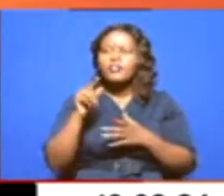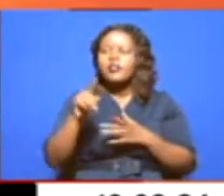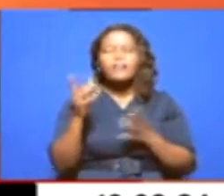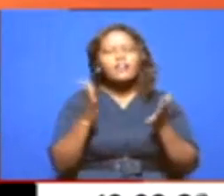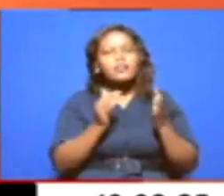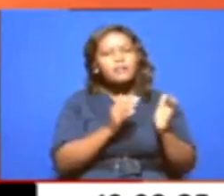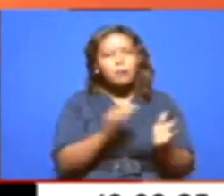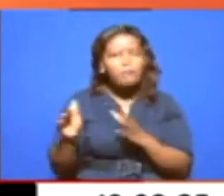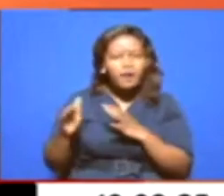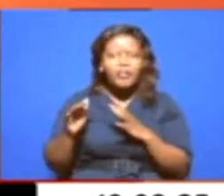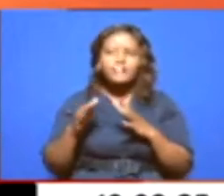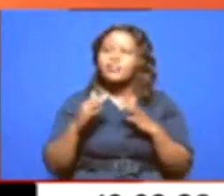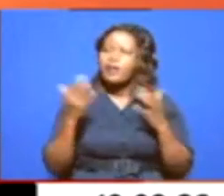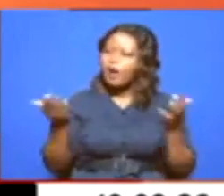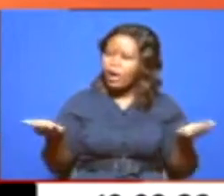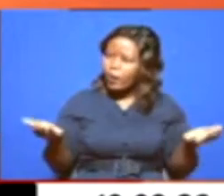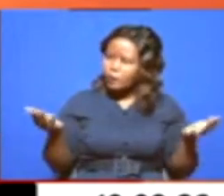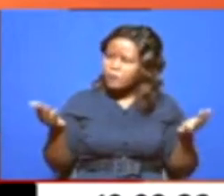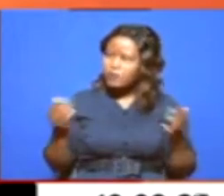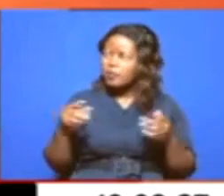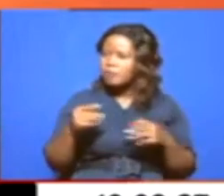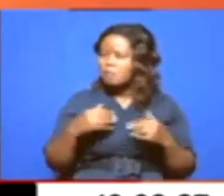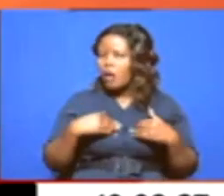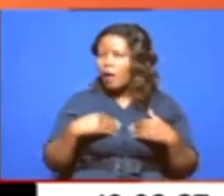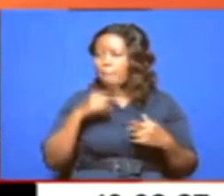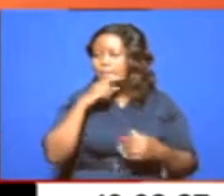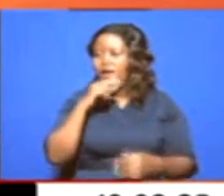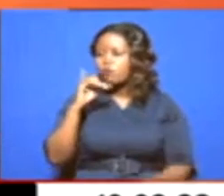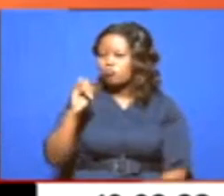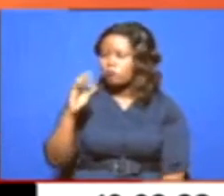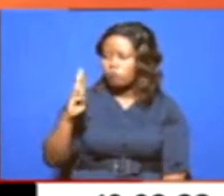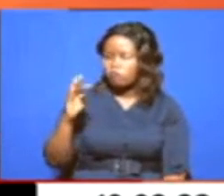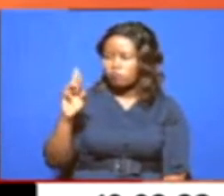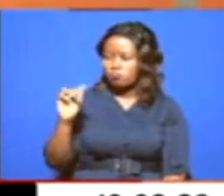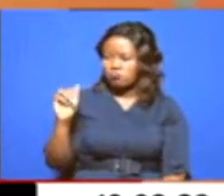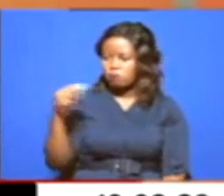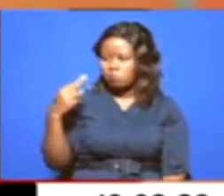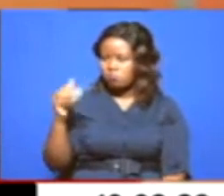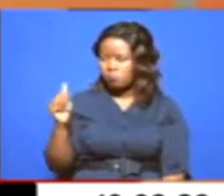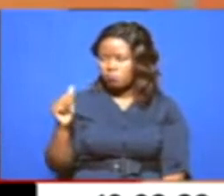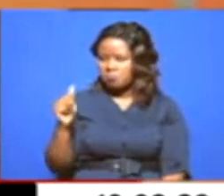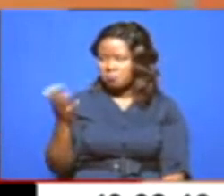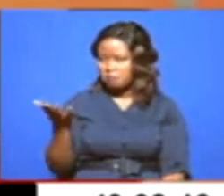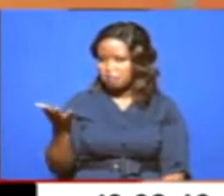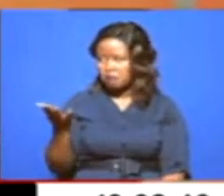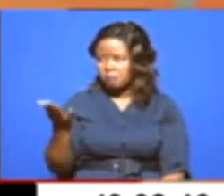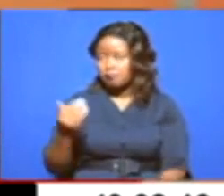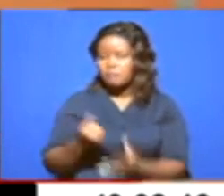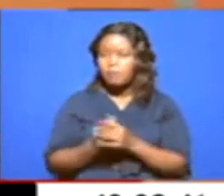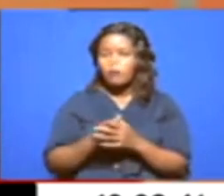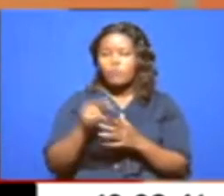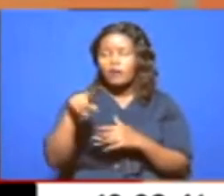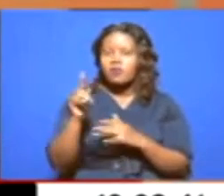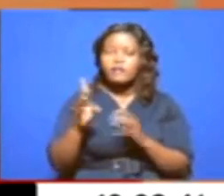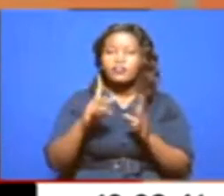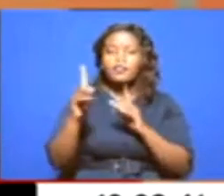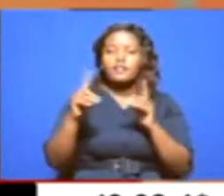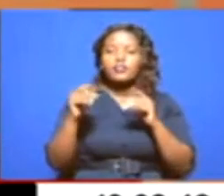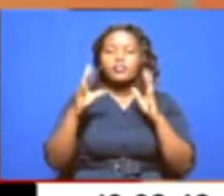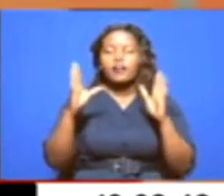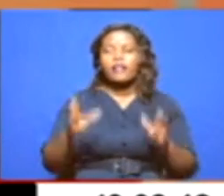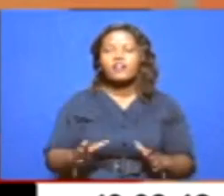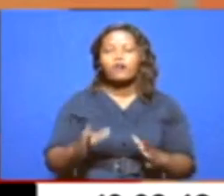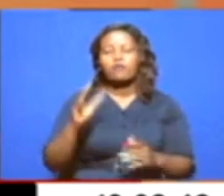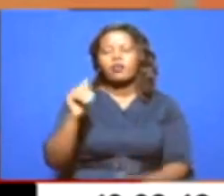and measured by Ibrahim Hussein Kipkemboi? Ibrahim is the director of ADC in Africa, which